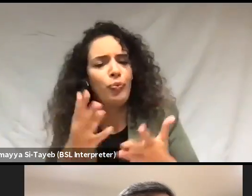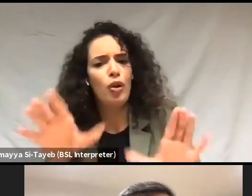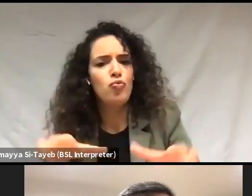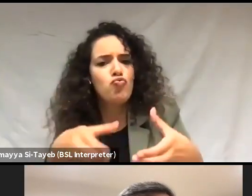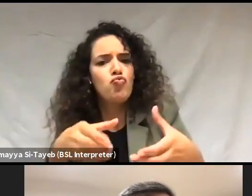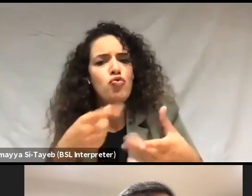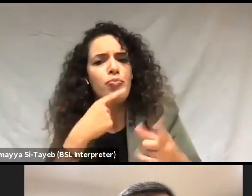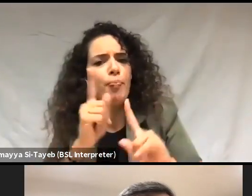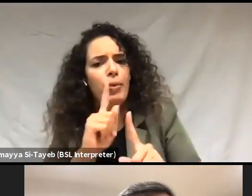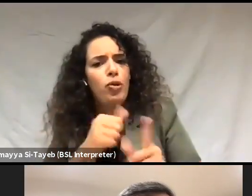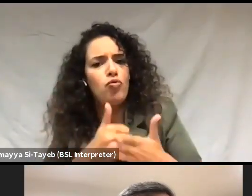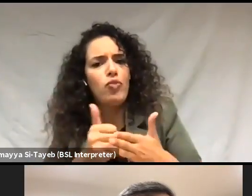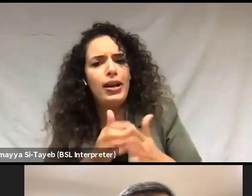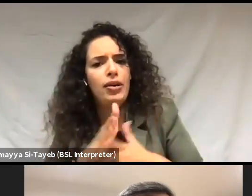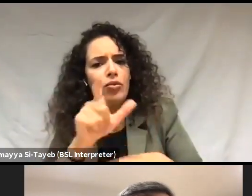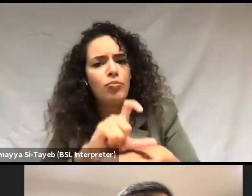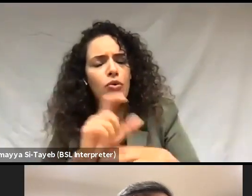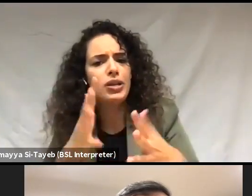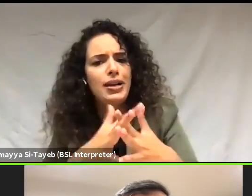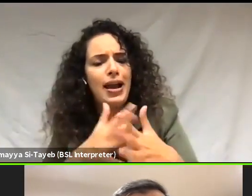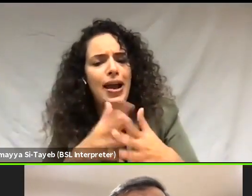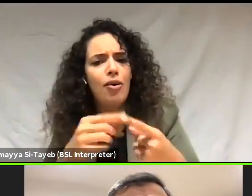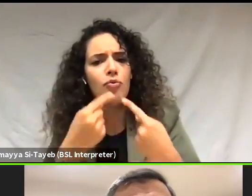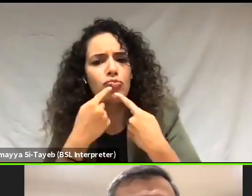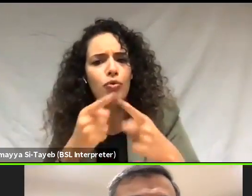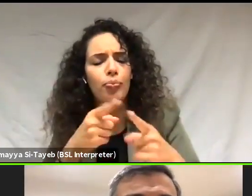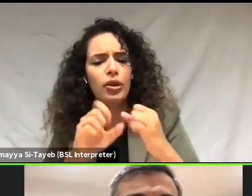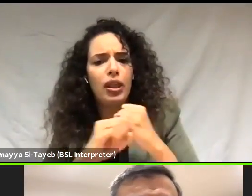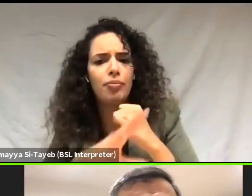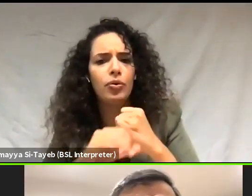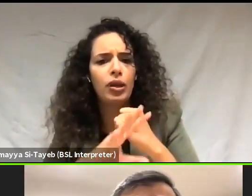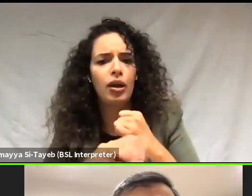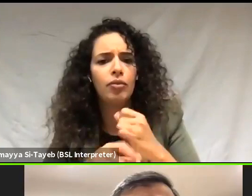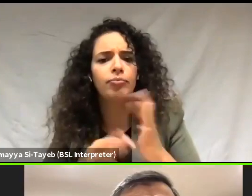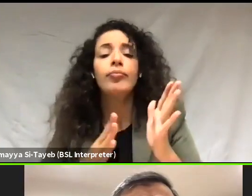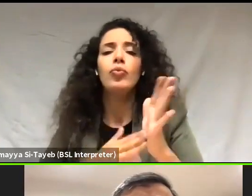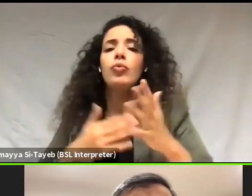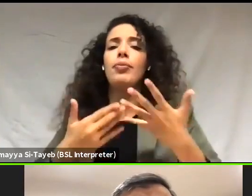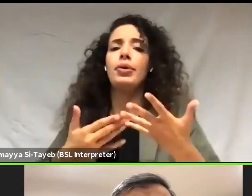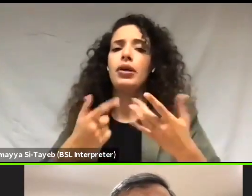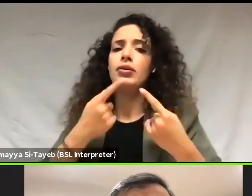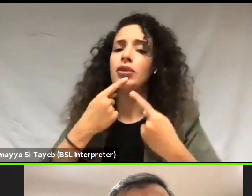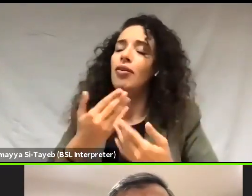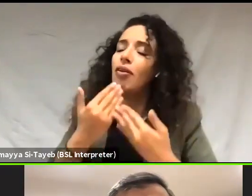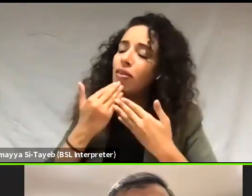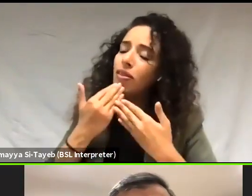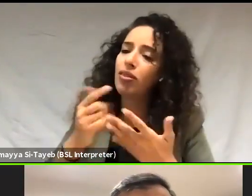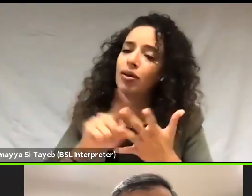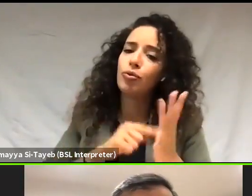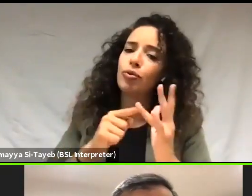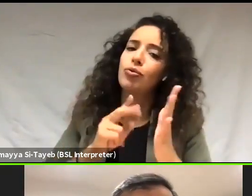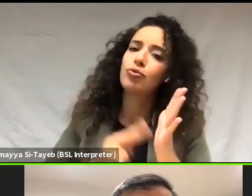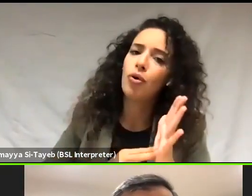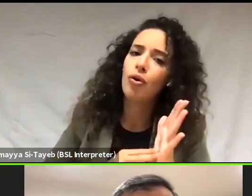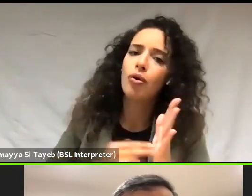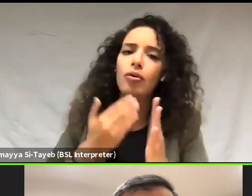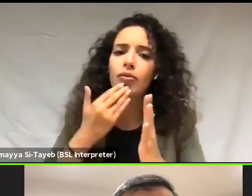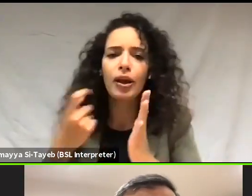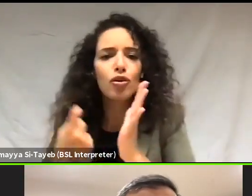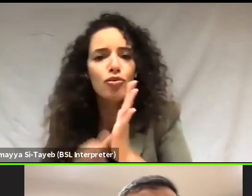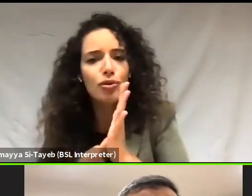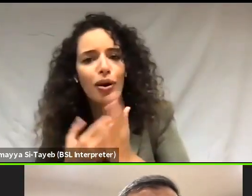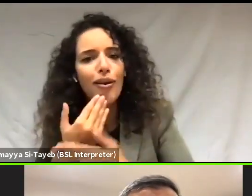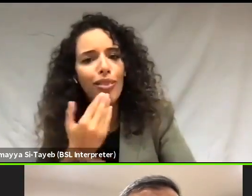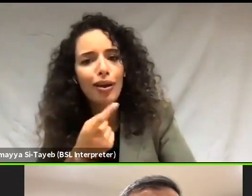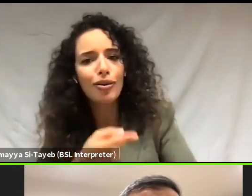are reported by the media. Well, thank you, John and Rizwan. Actually, as you know,